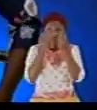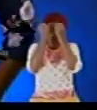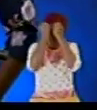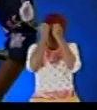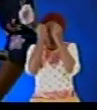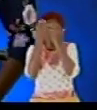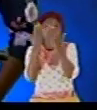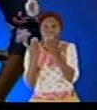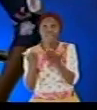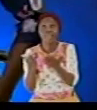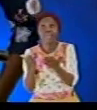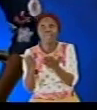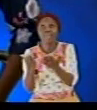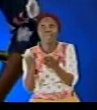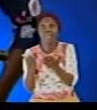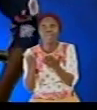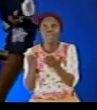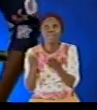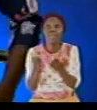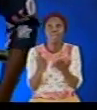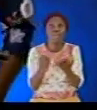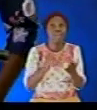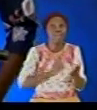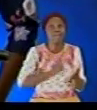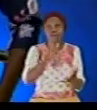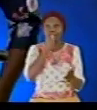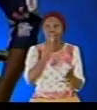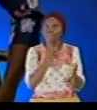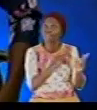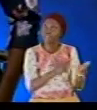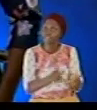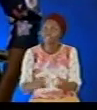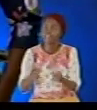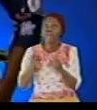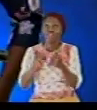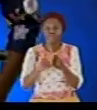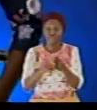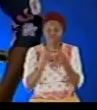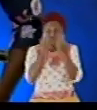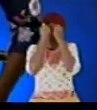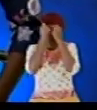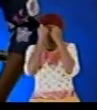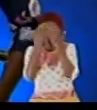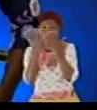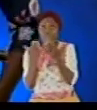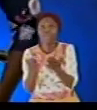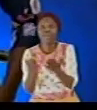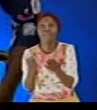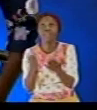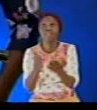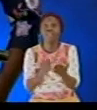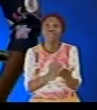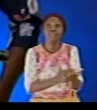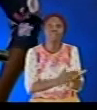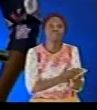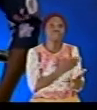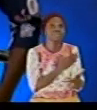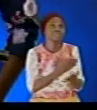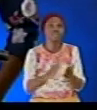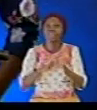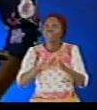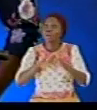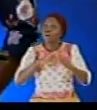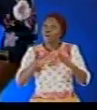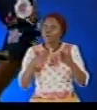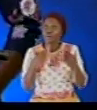to obey. I am ready to obey. Open my